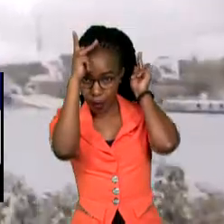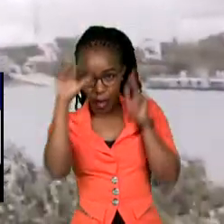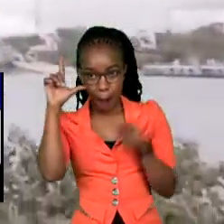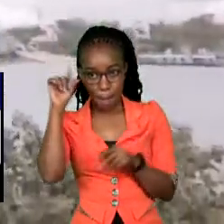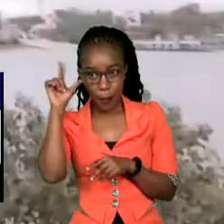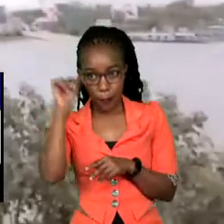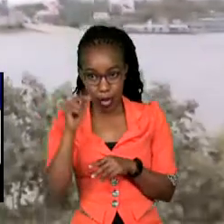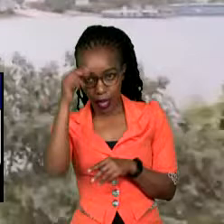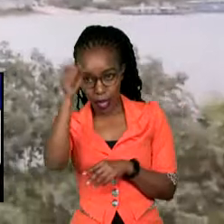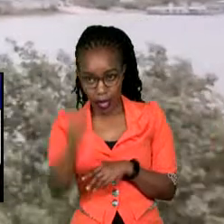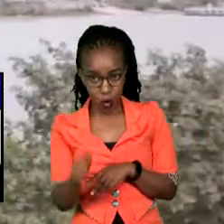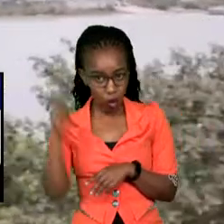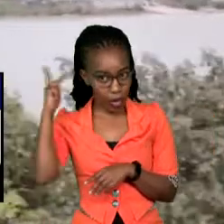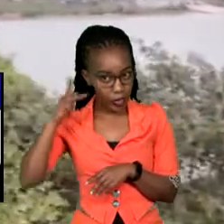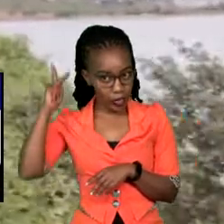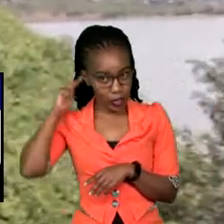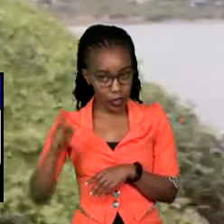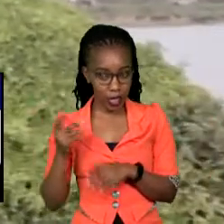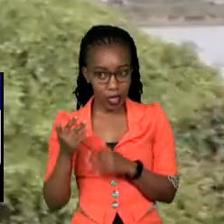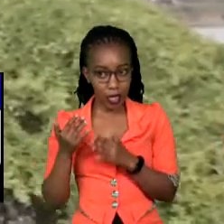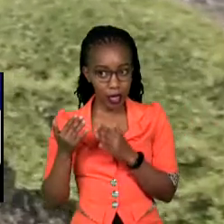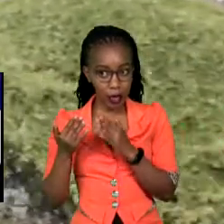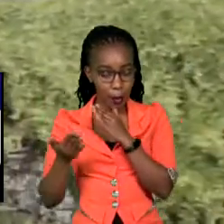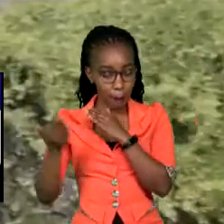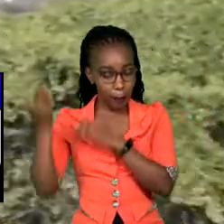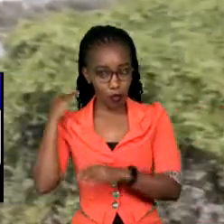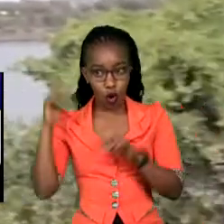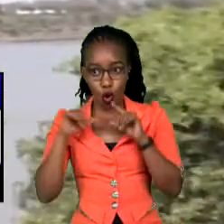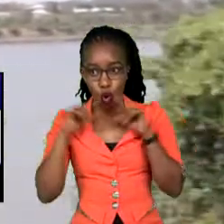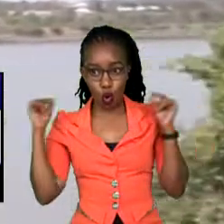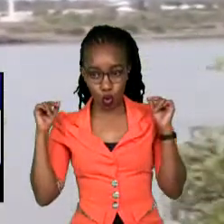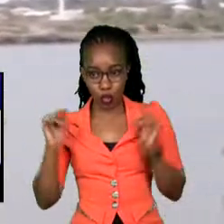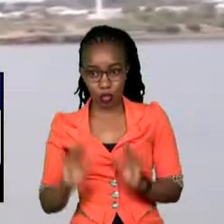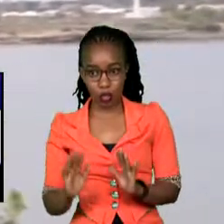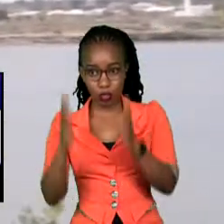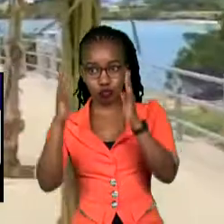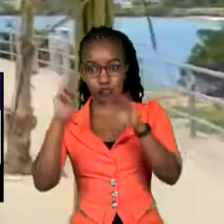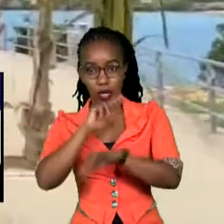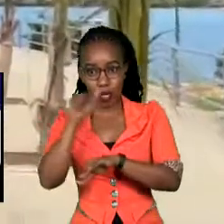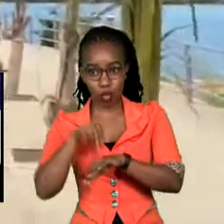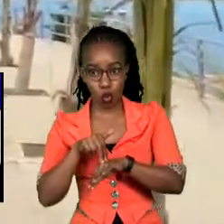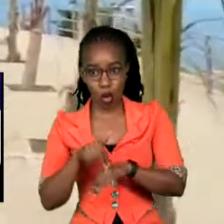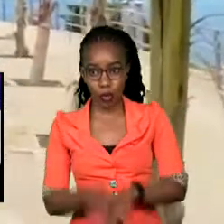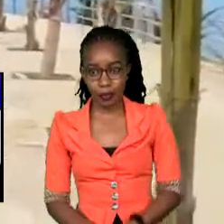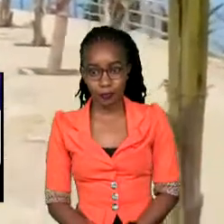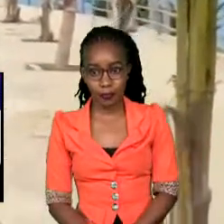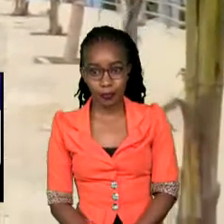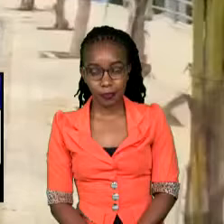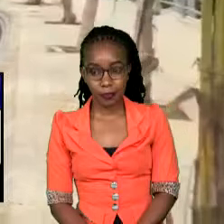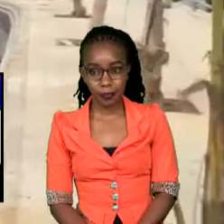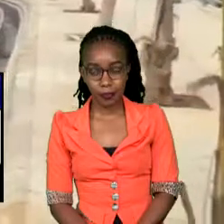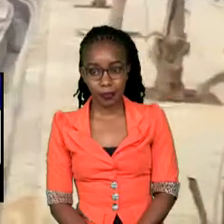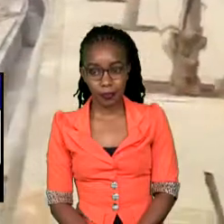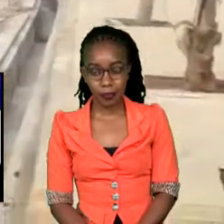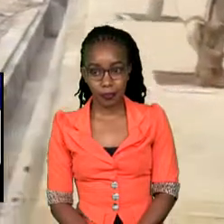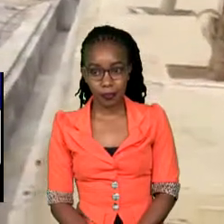Mombasa, Narok, and Kisii that have previously hosted the national holidays.